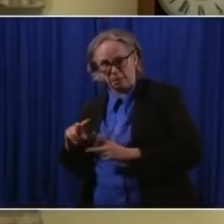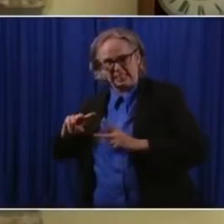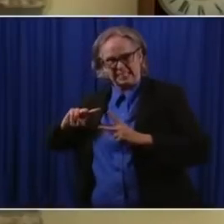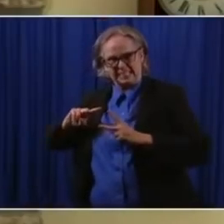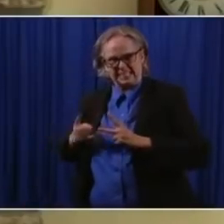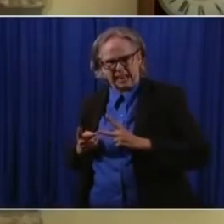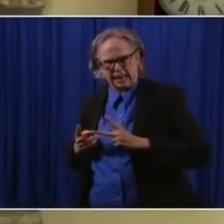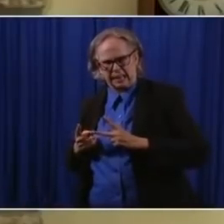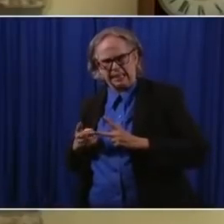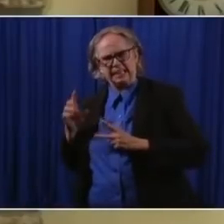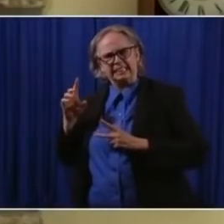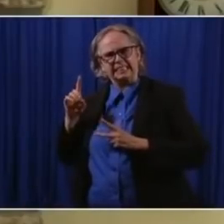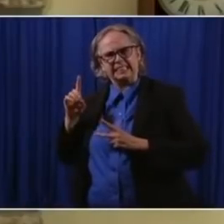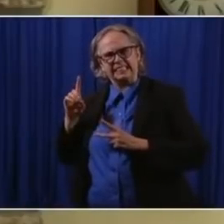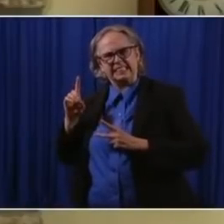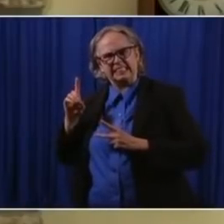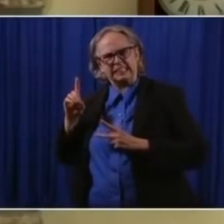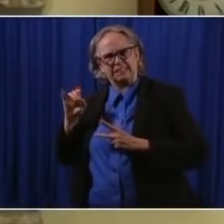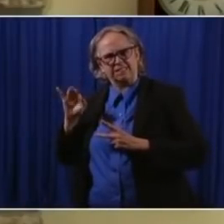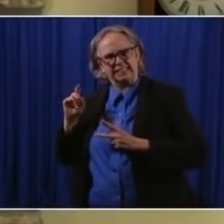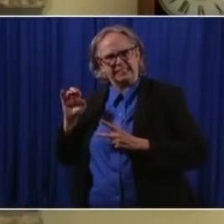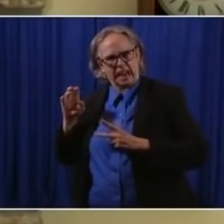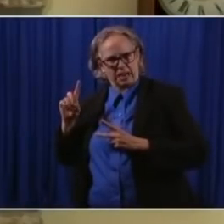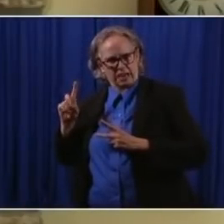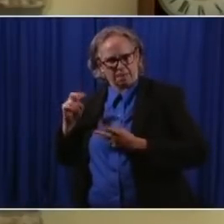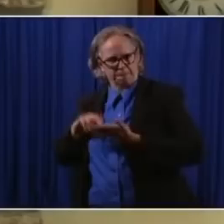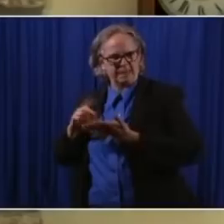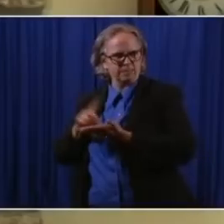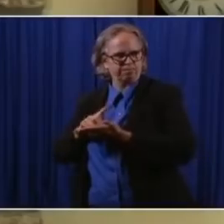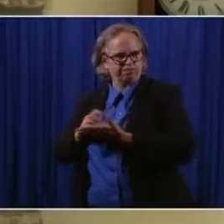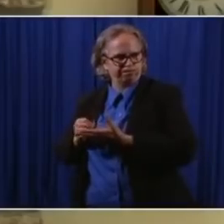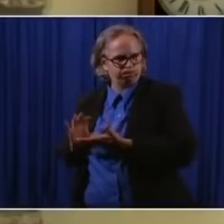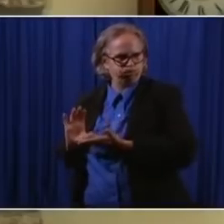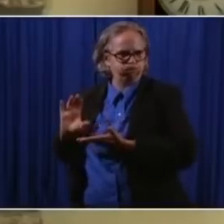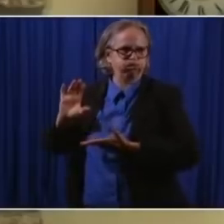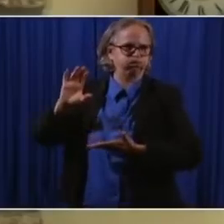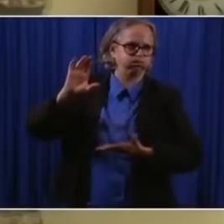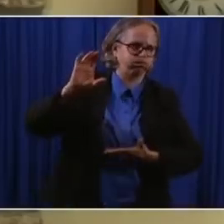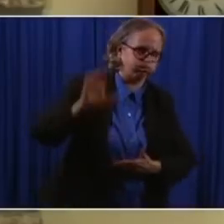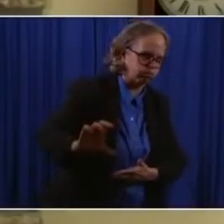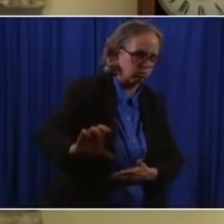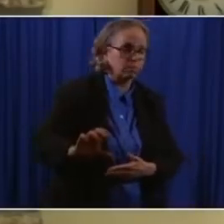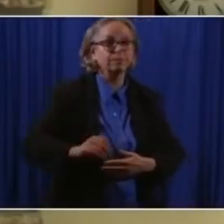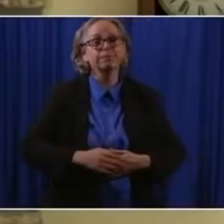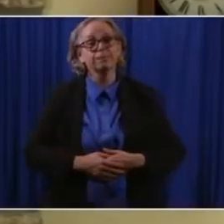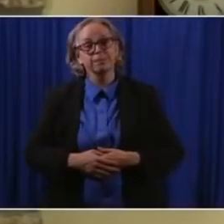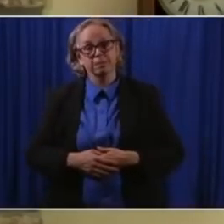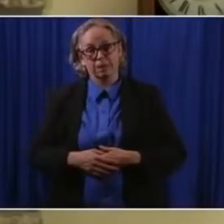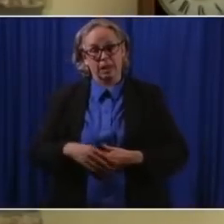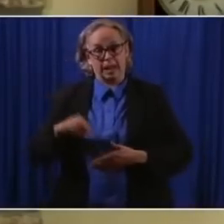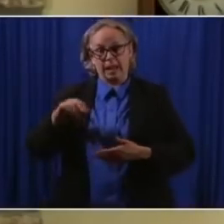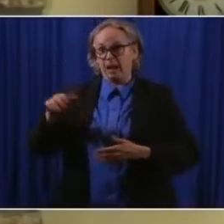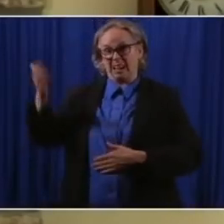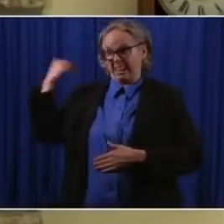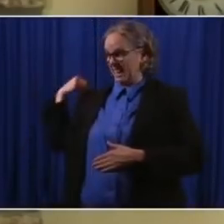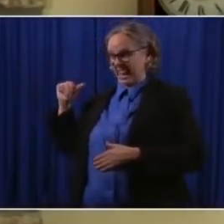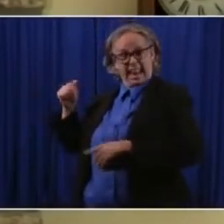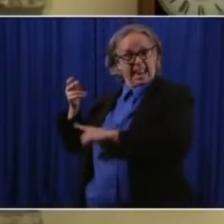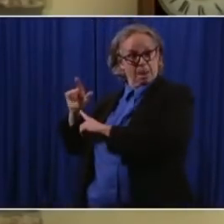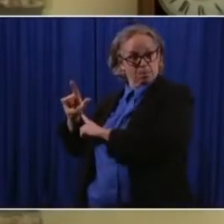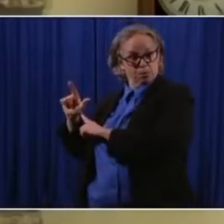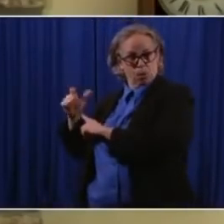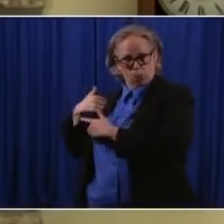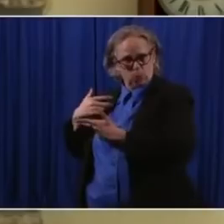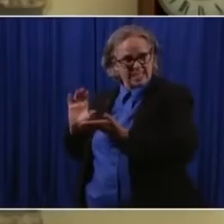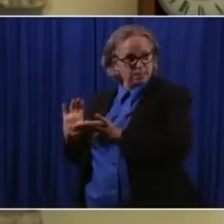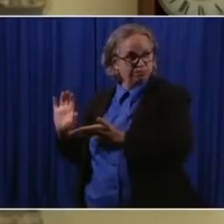since 2019. Employers told us after the April dividend that these dollars certainly can be lifesavers